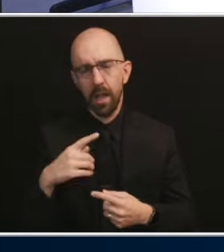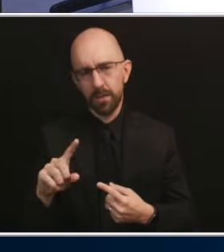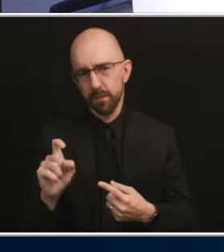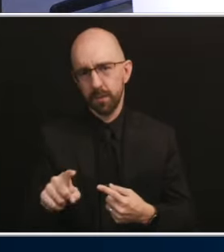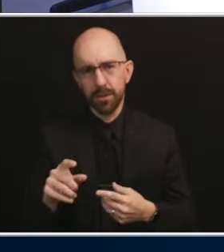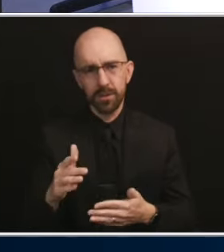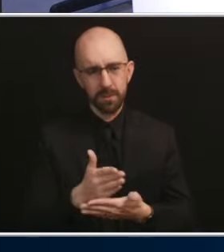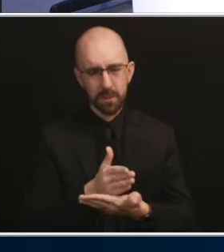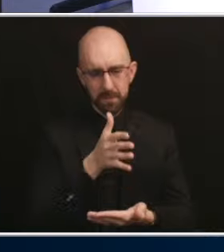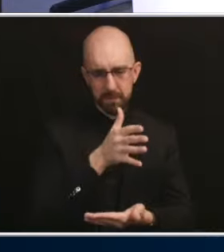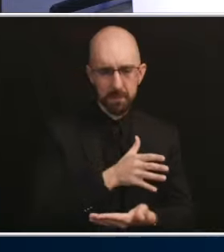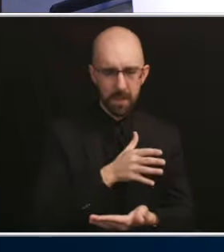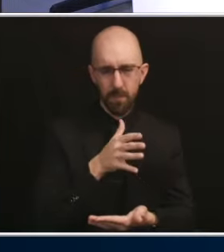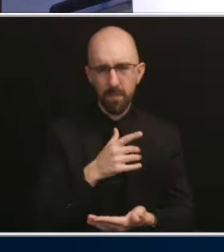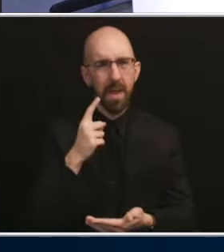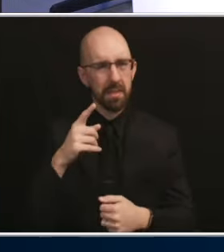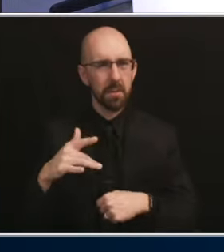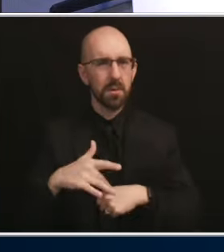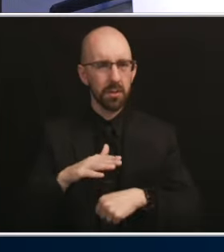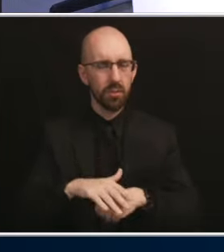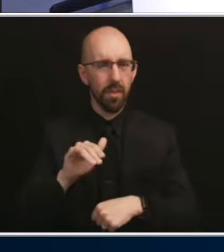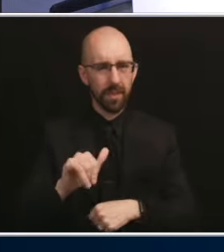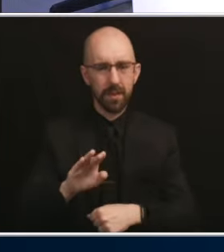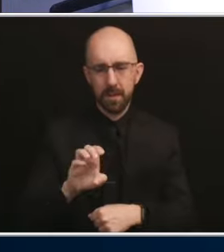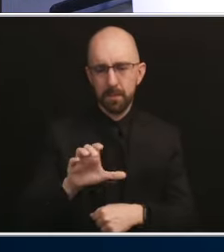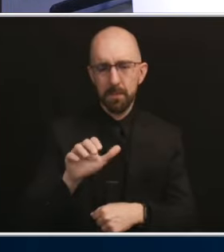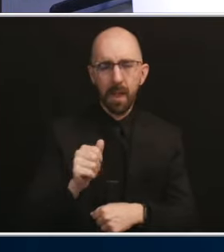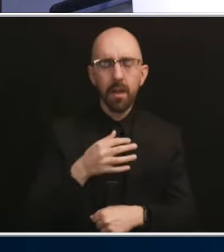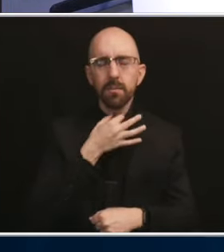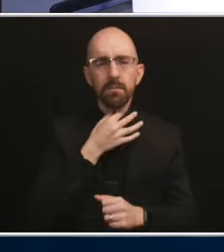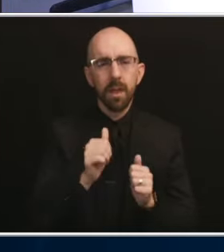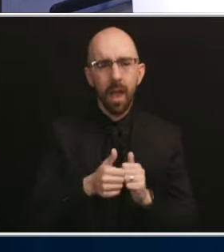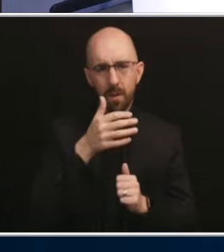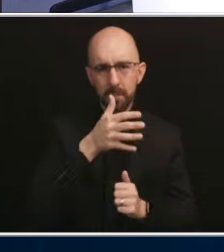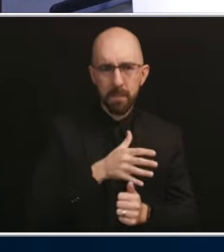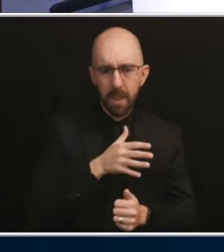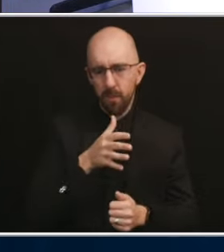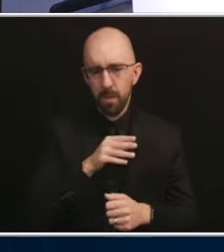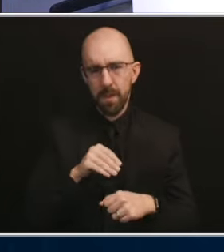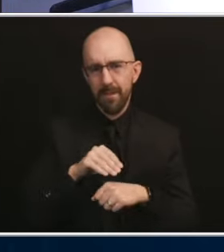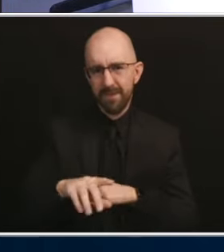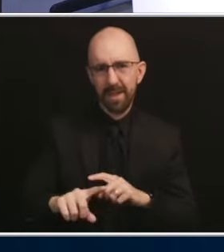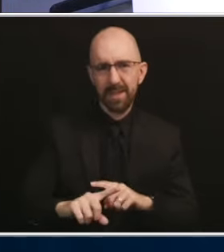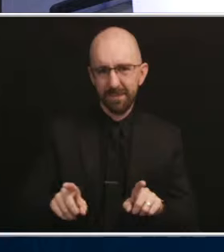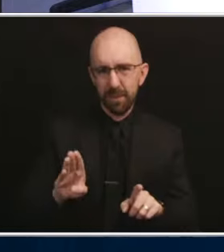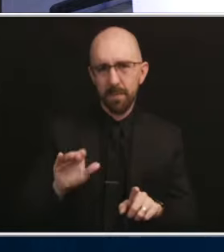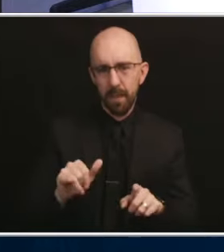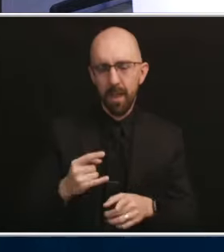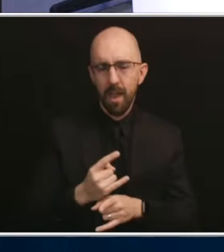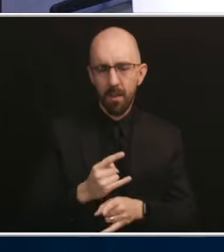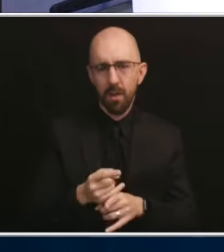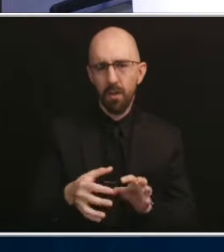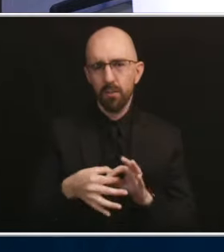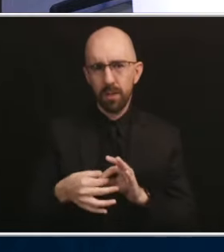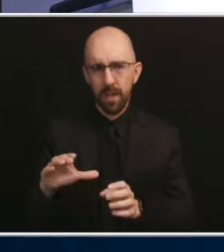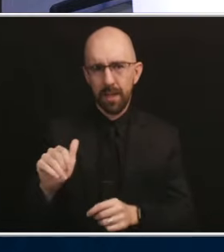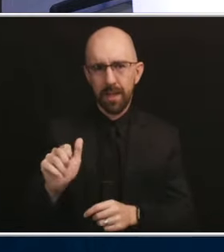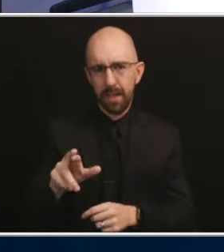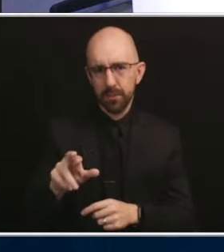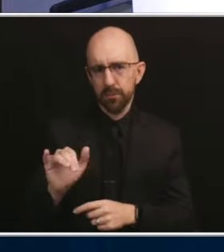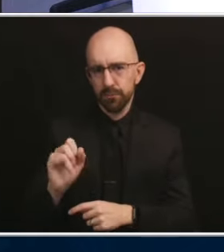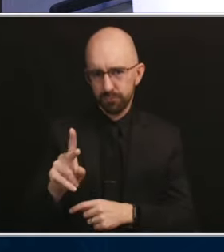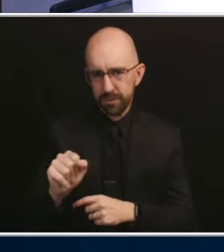and I think this was touched on a bit. Becca wants to know, how are men and women affected differently by alcohol-related cancer risks?